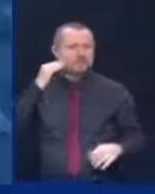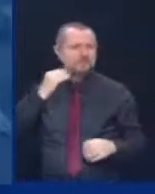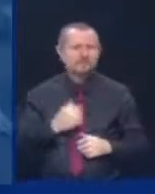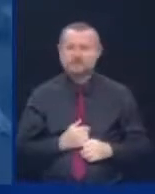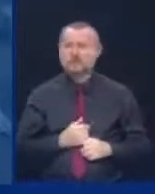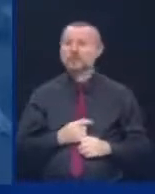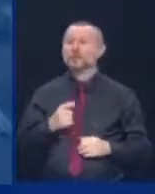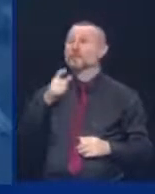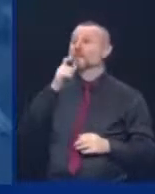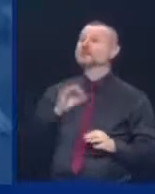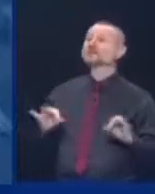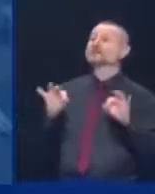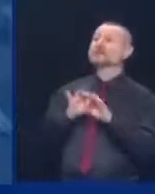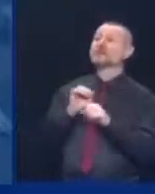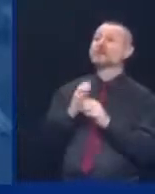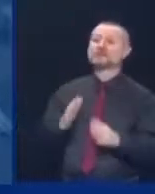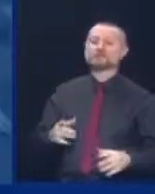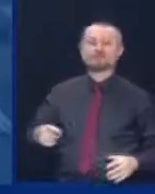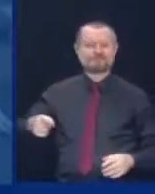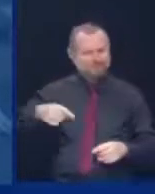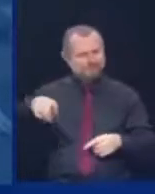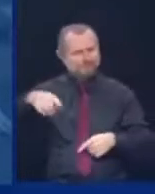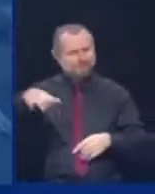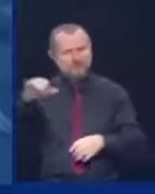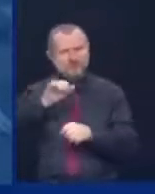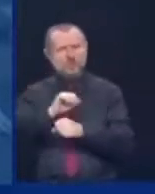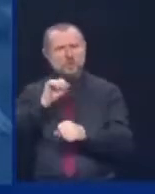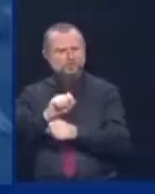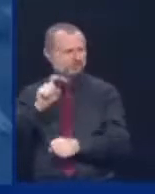you, essential worker. You have to show up